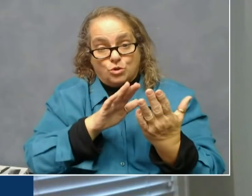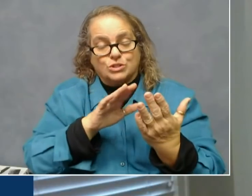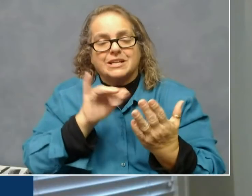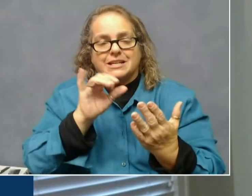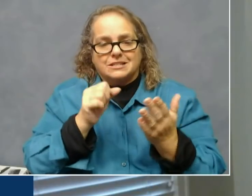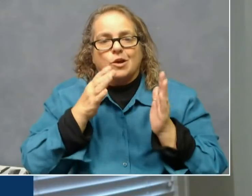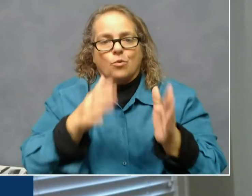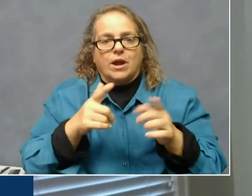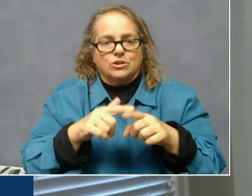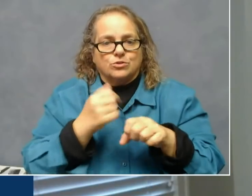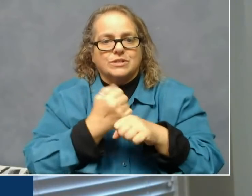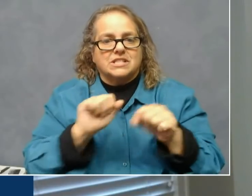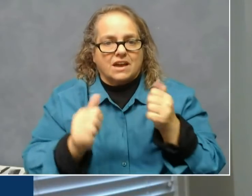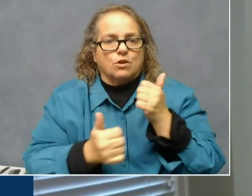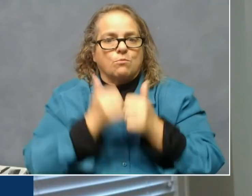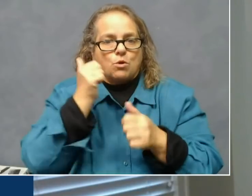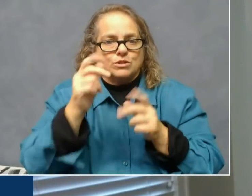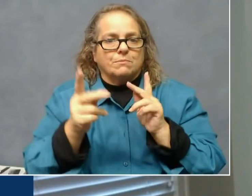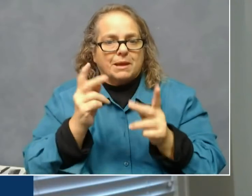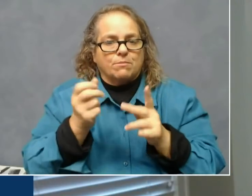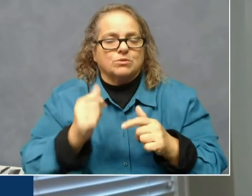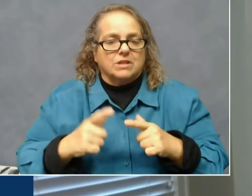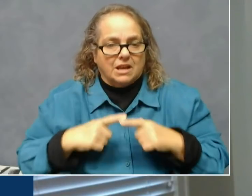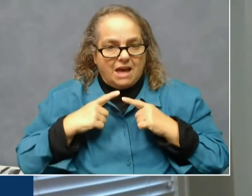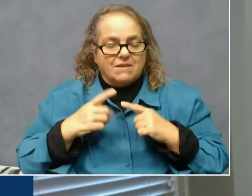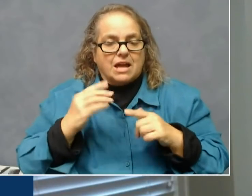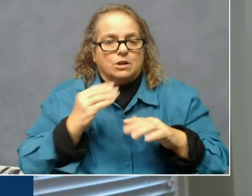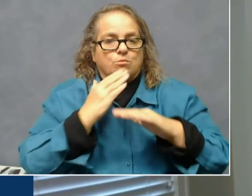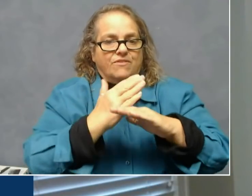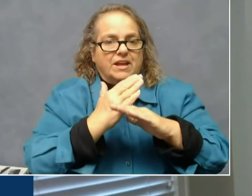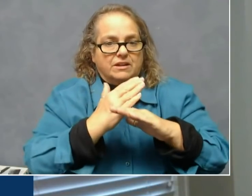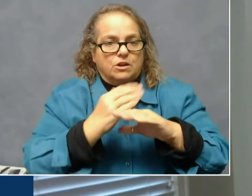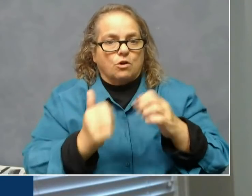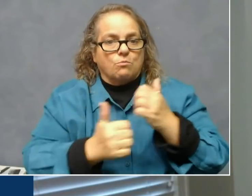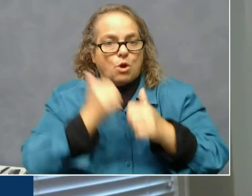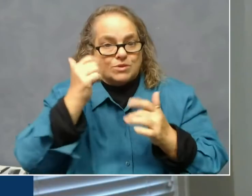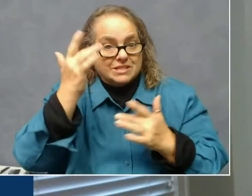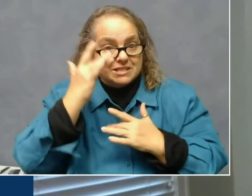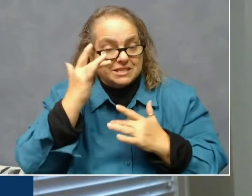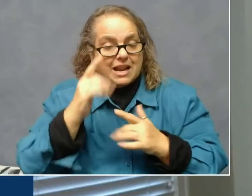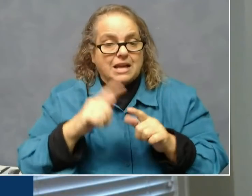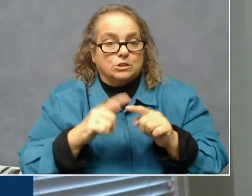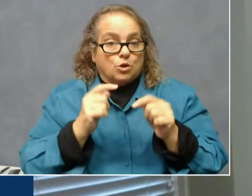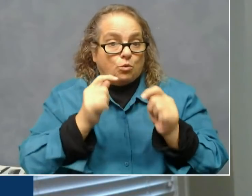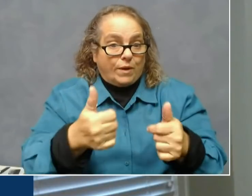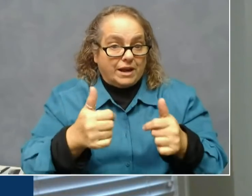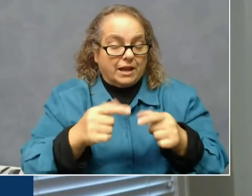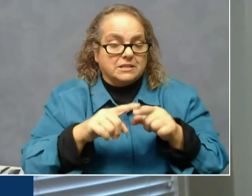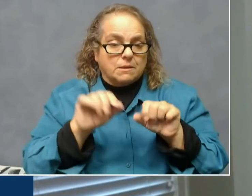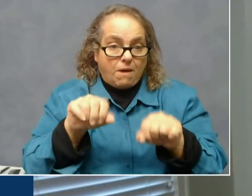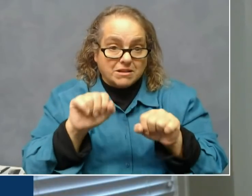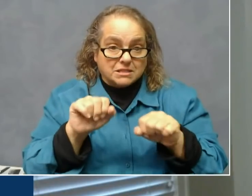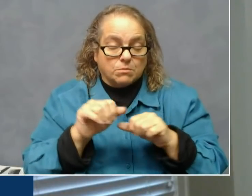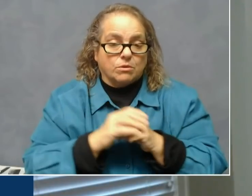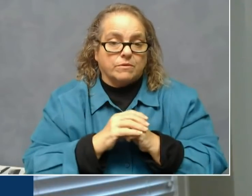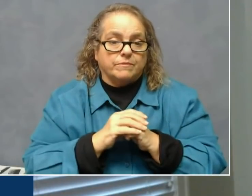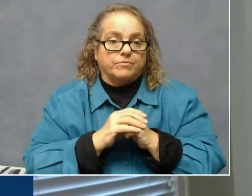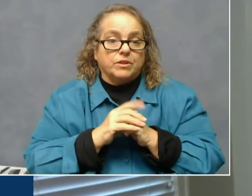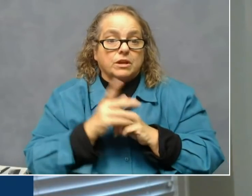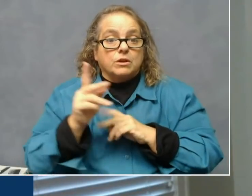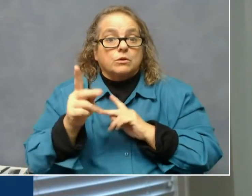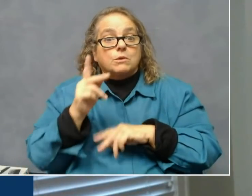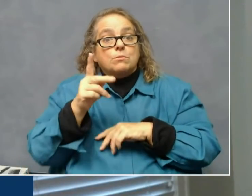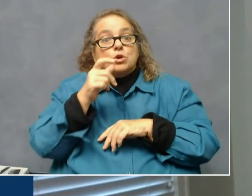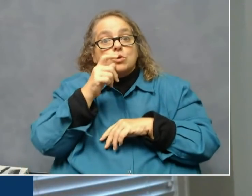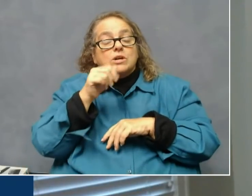lives and prevent the most disease as quickly and as cleanly as possible. People who suffer